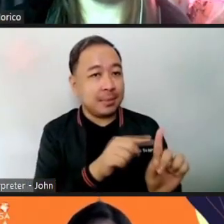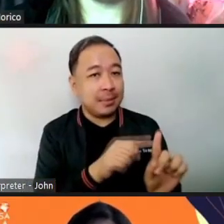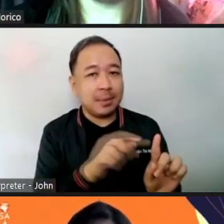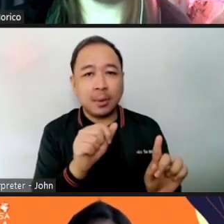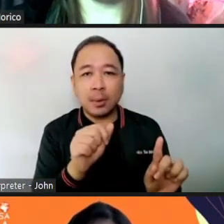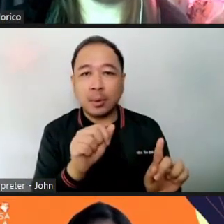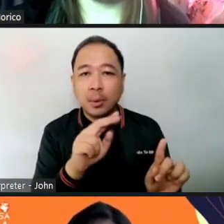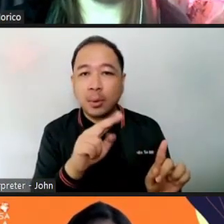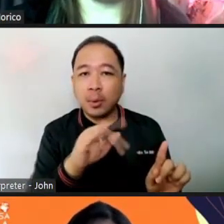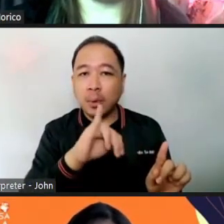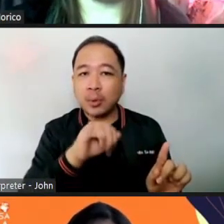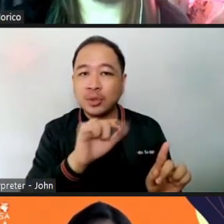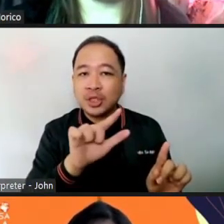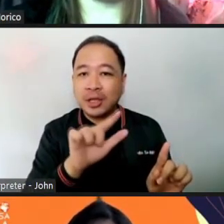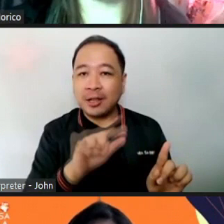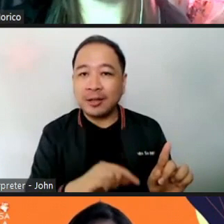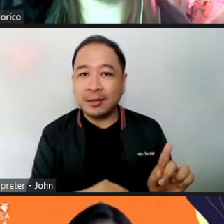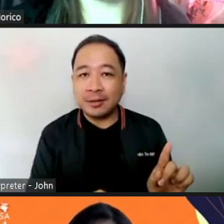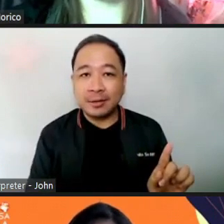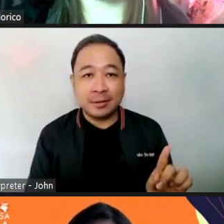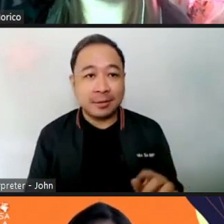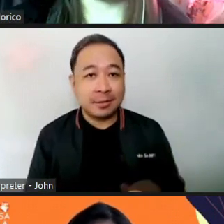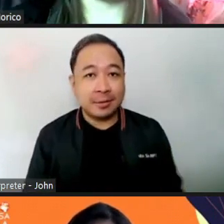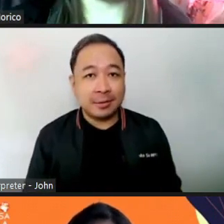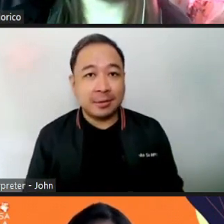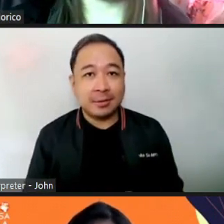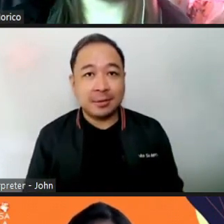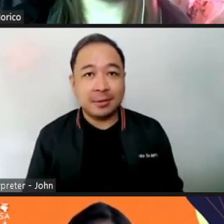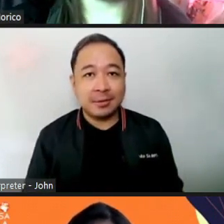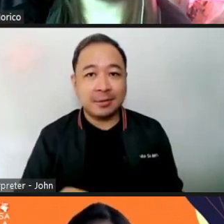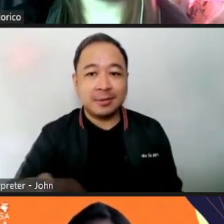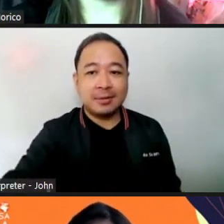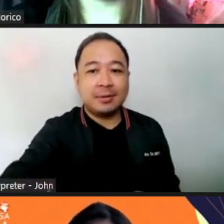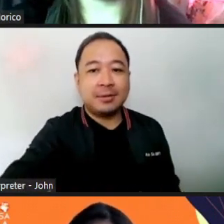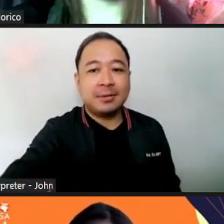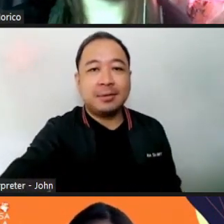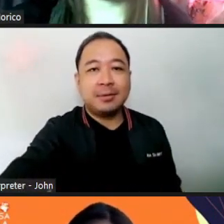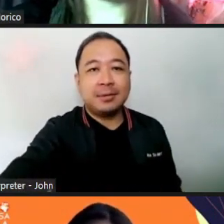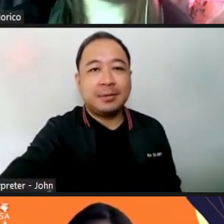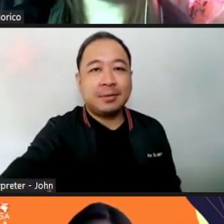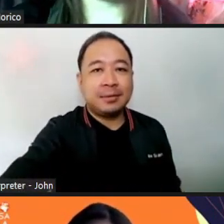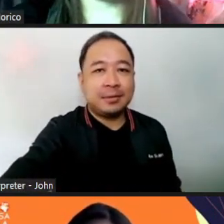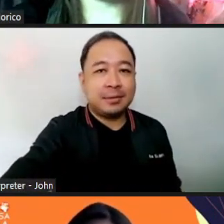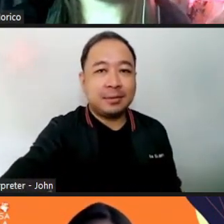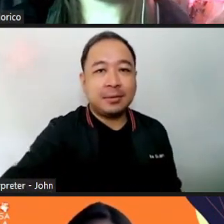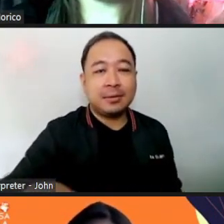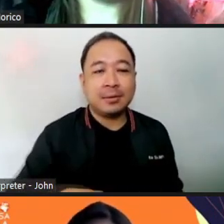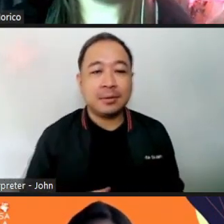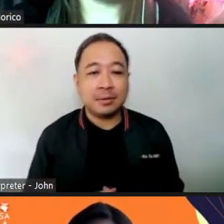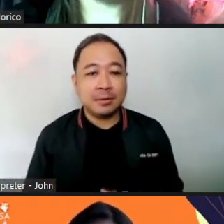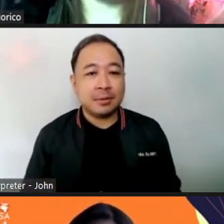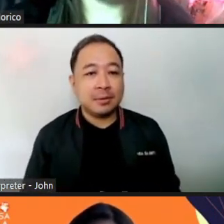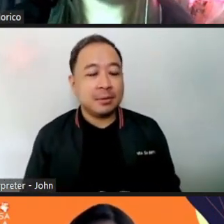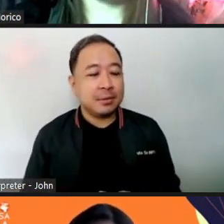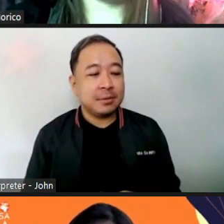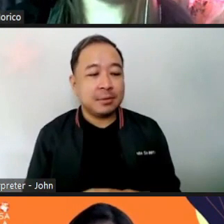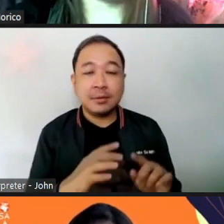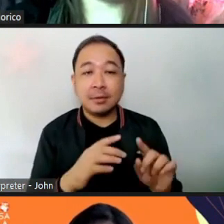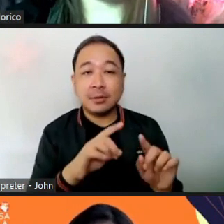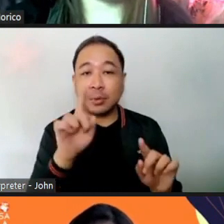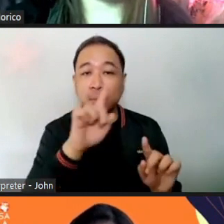Hi, Ojel. Okay lang ba yan? Unmute hello tayo. po. Yan. Ayun. First question